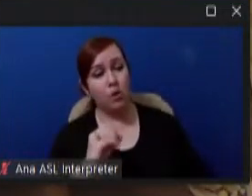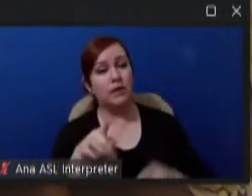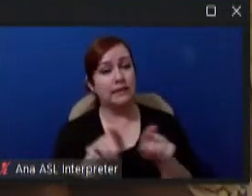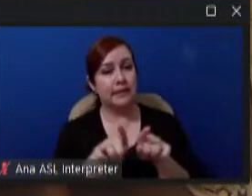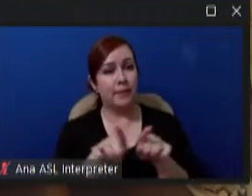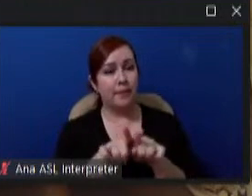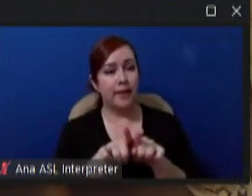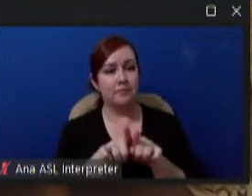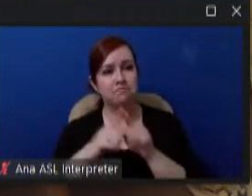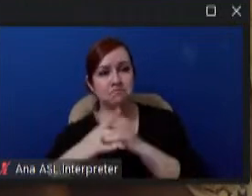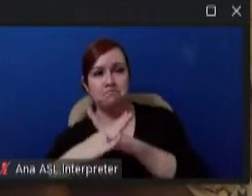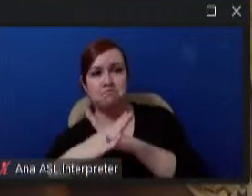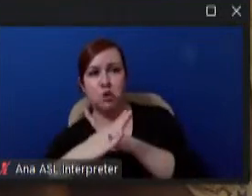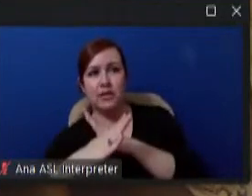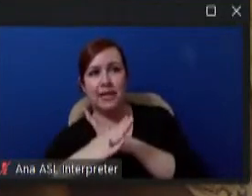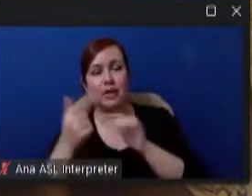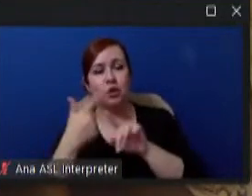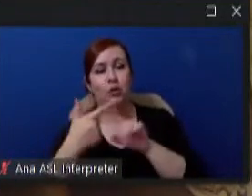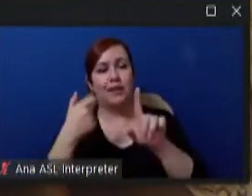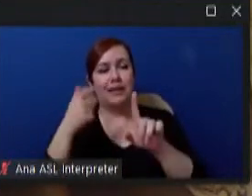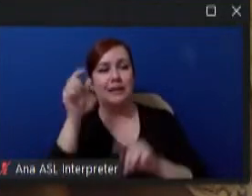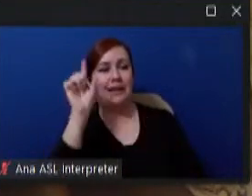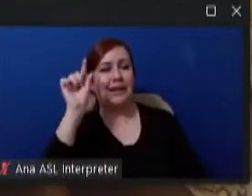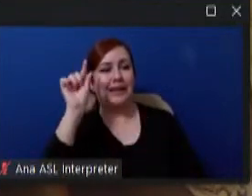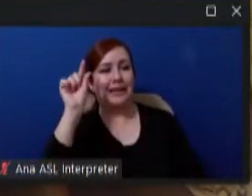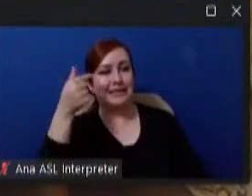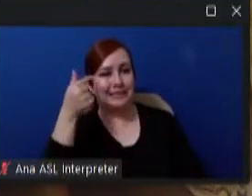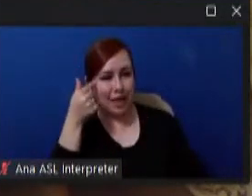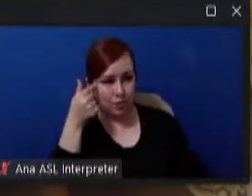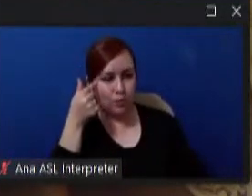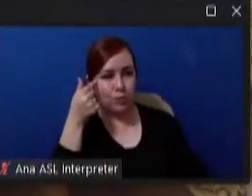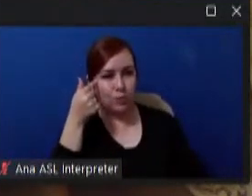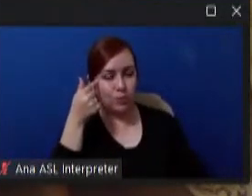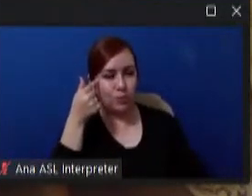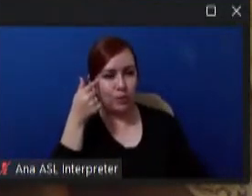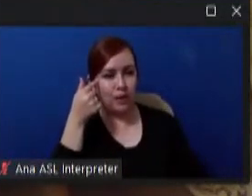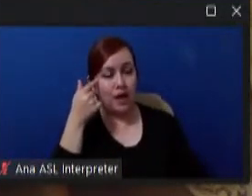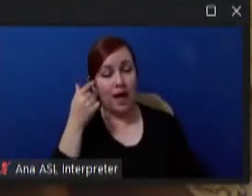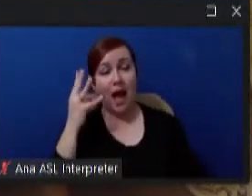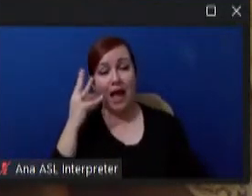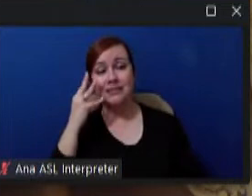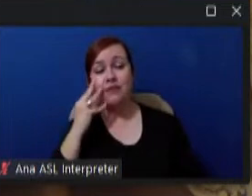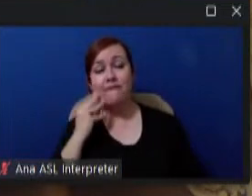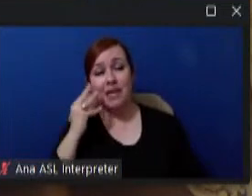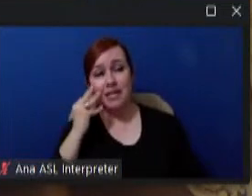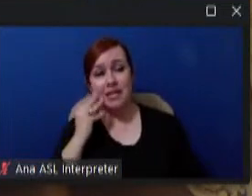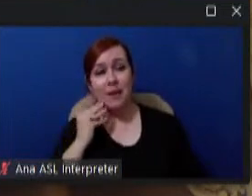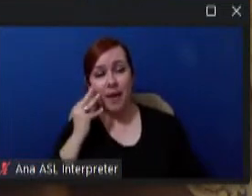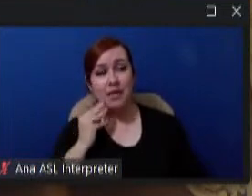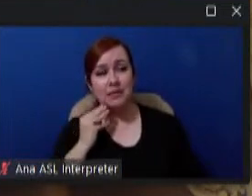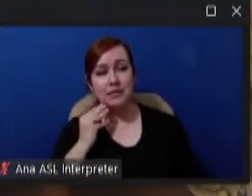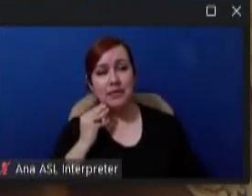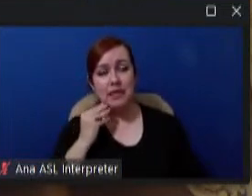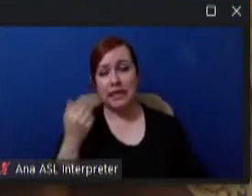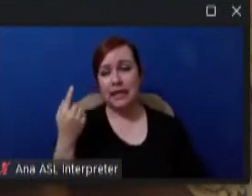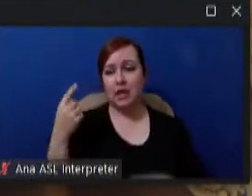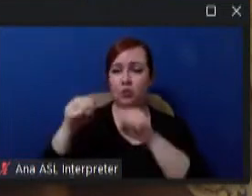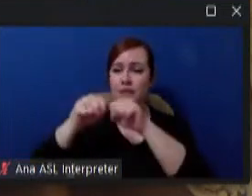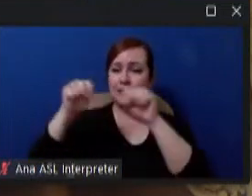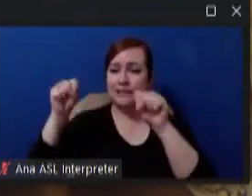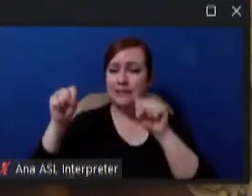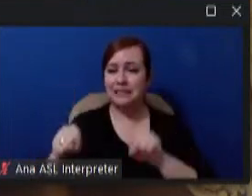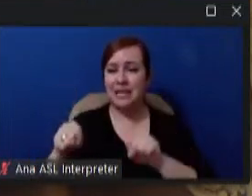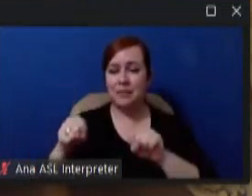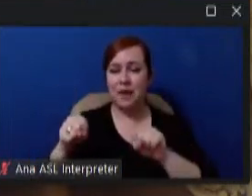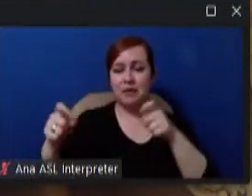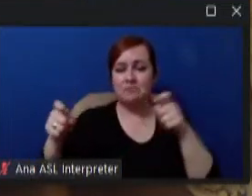custody, or even when they have been under state protection in Honduras. They have been victims of